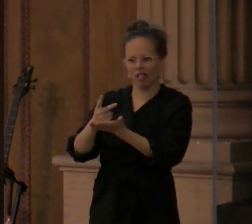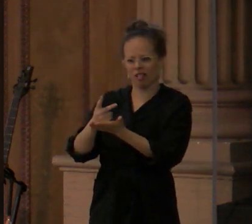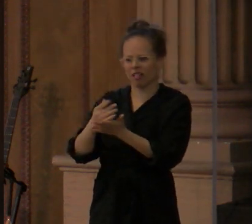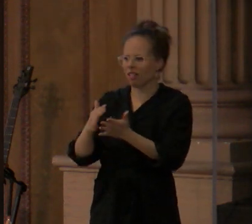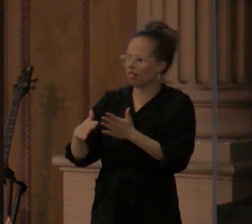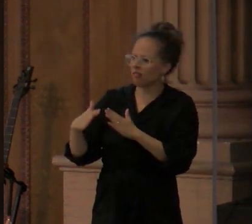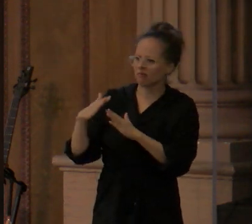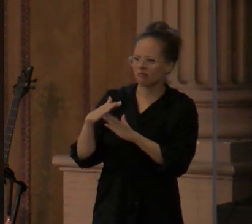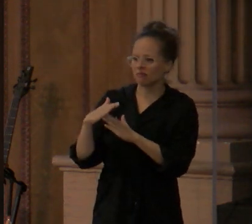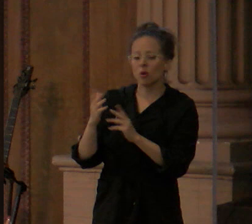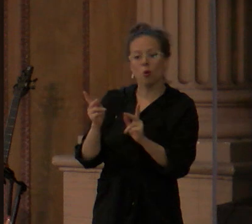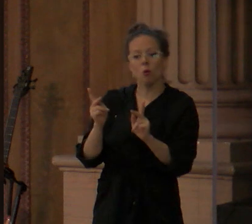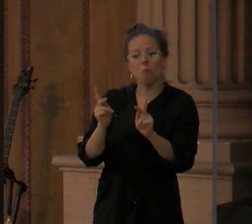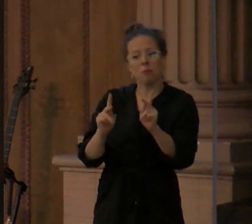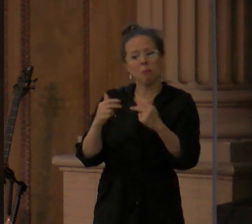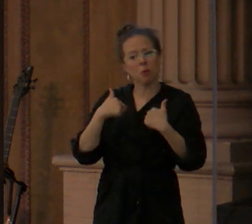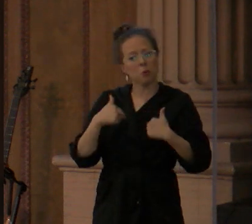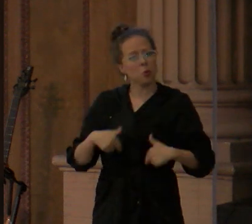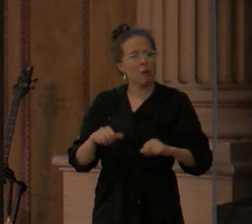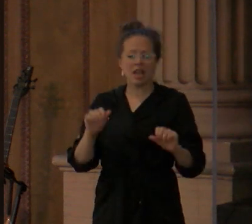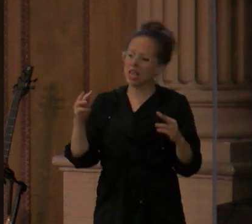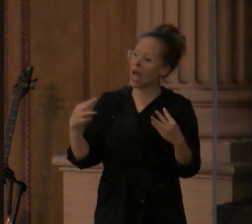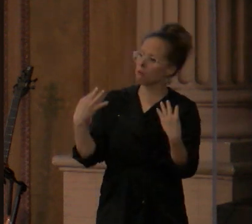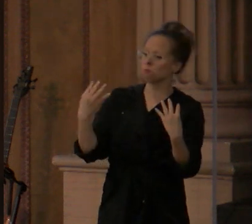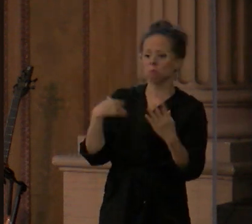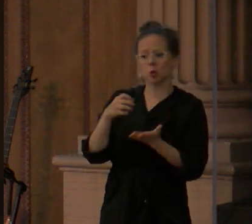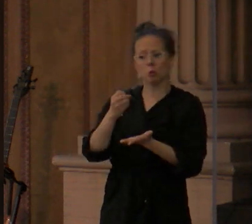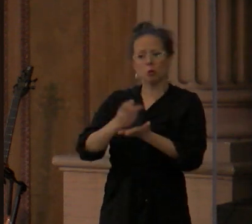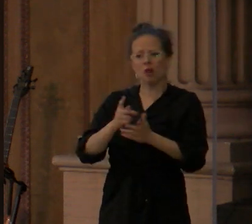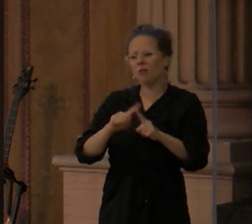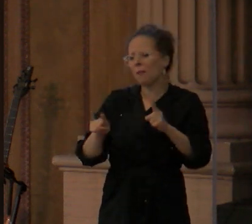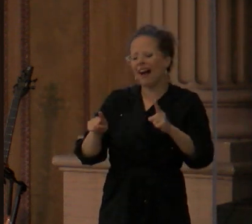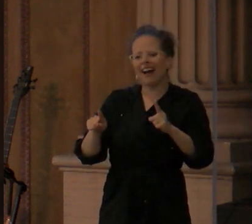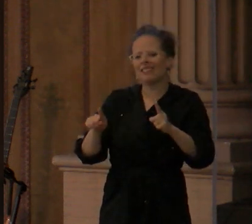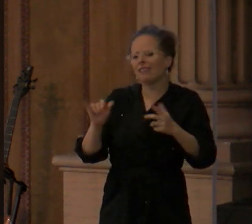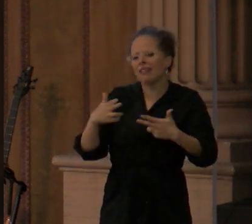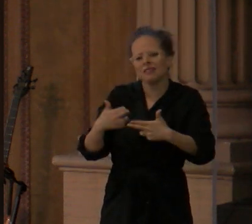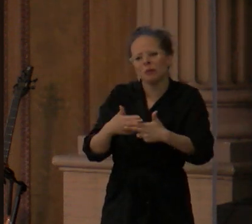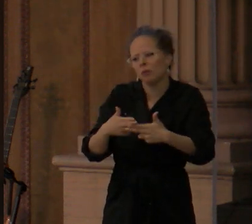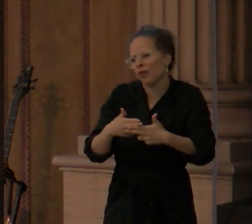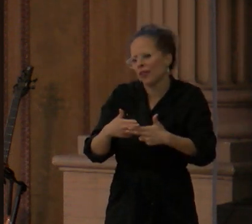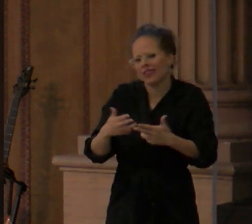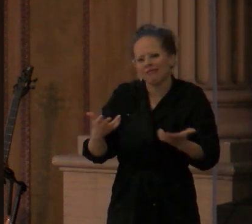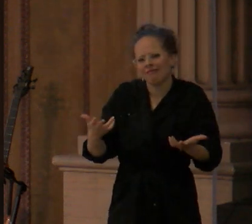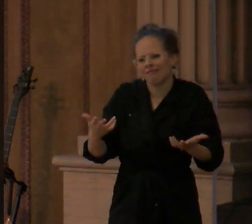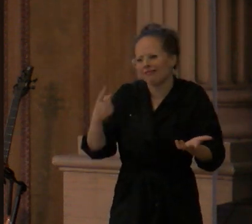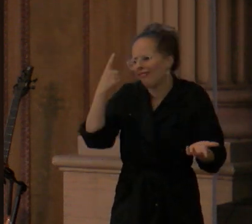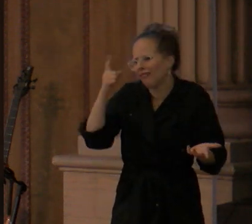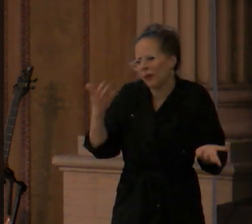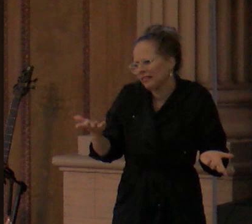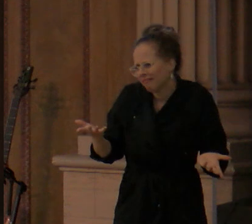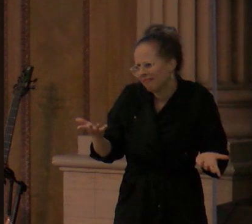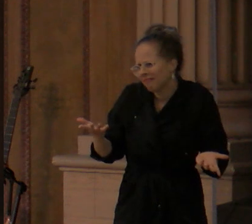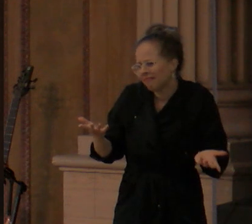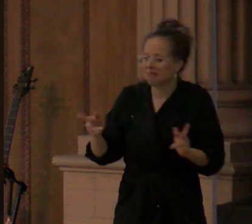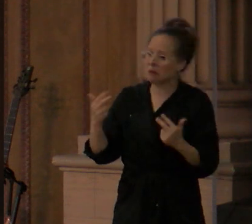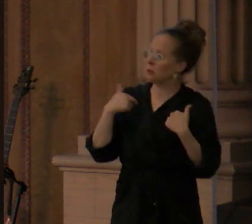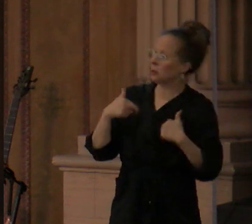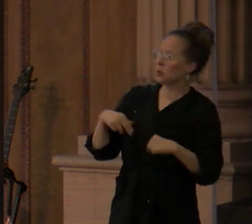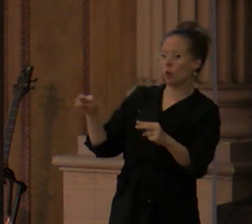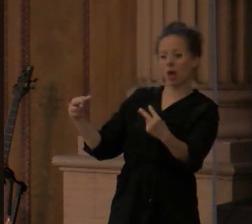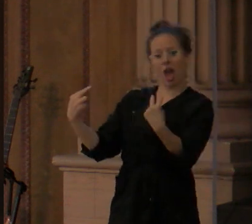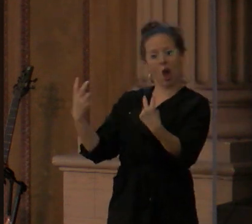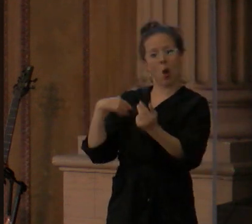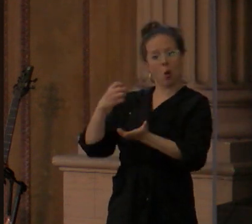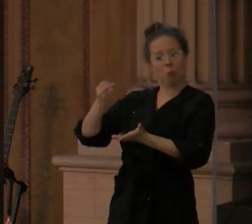People can approve of you, but we know that their approval is fleeting. It's here today, it's gone tomorrow. Or they approve of you, and you just kind of